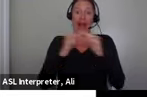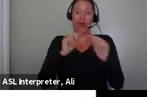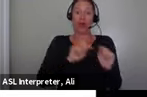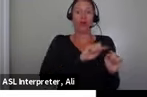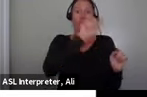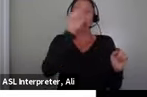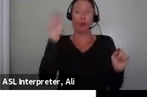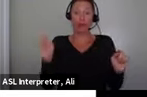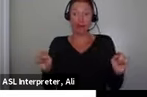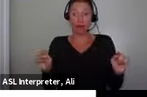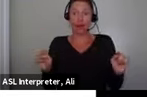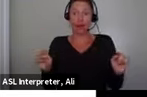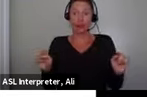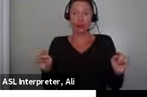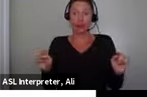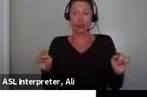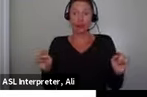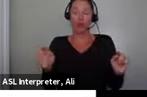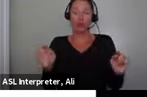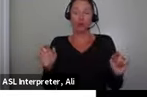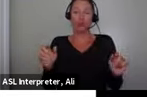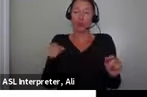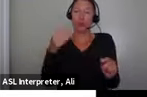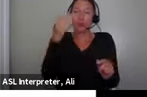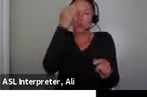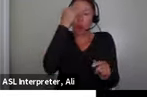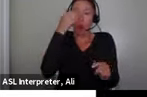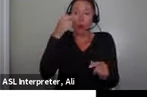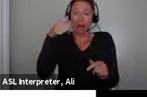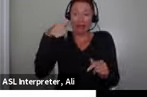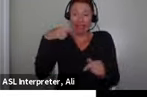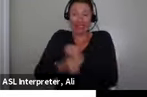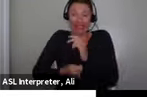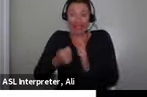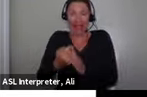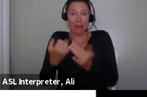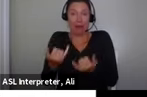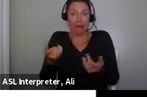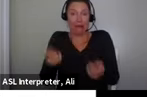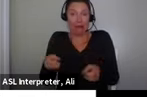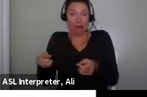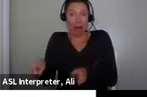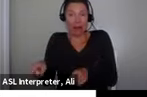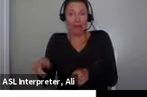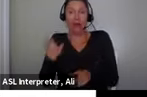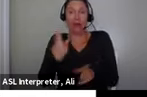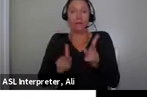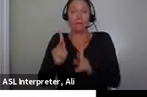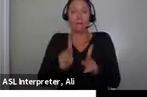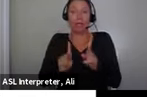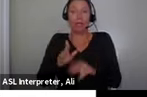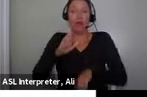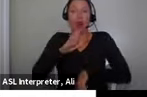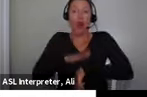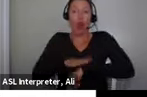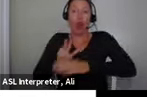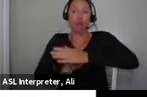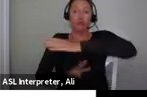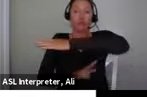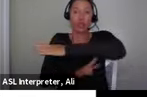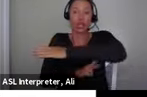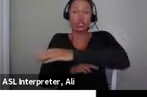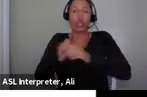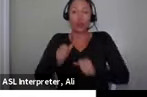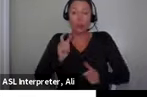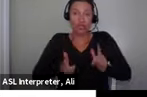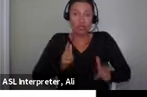know, with this time that's happening, people are up there on the bridges. They could be shooting